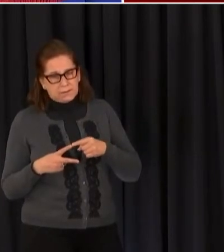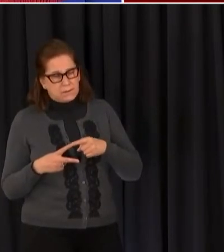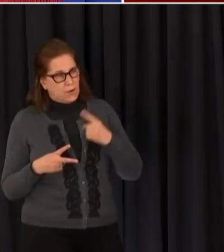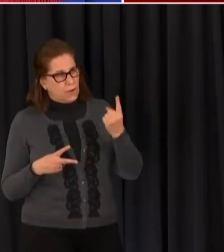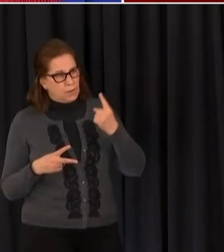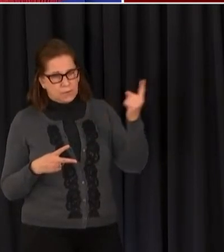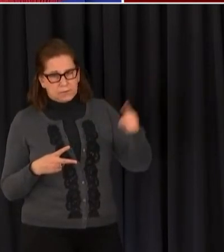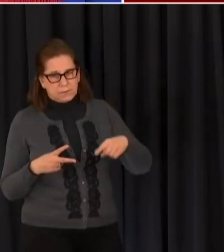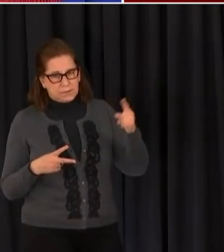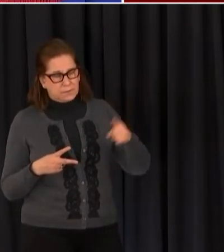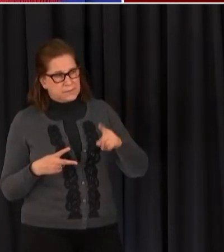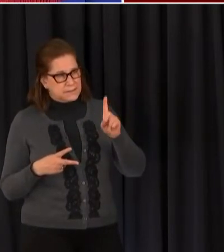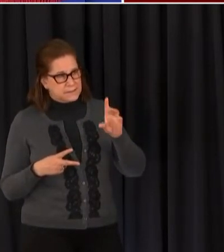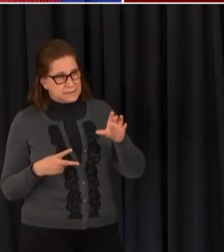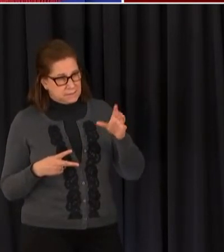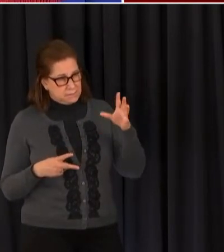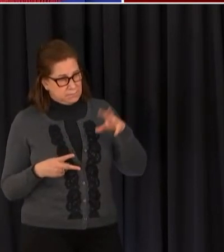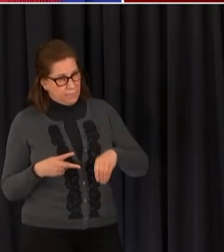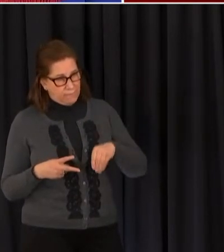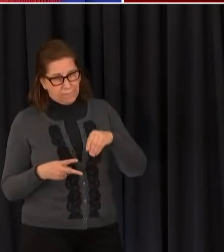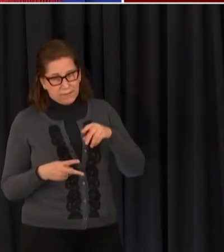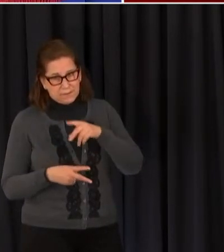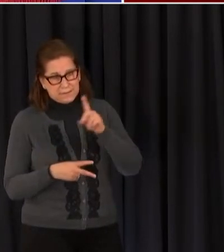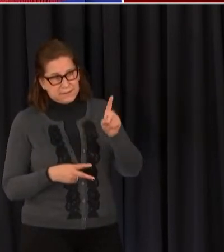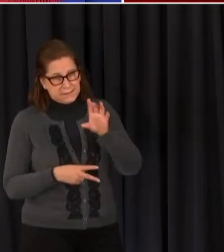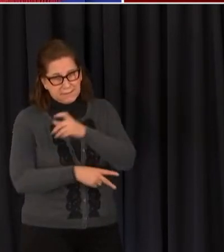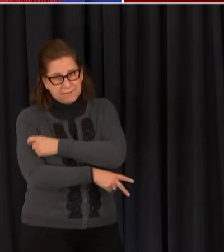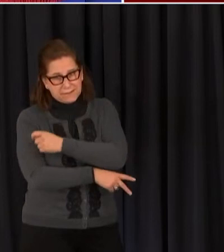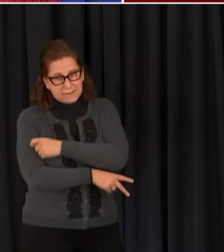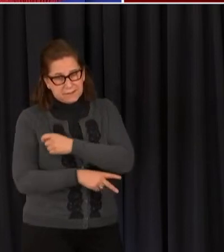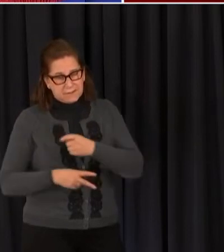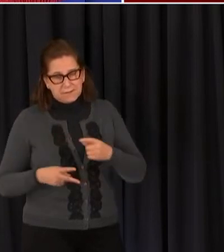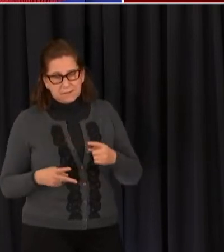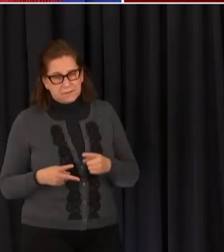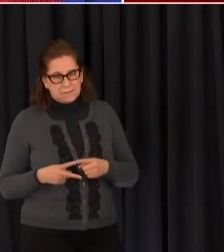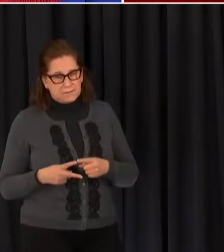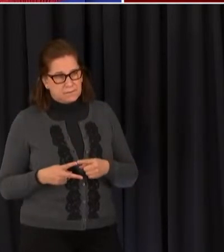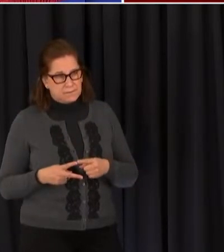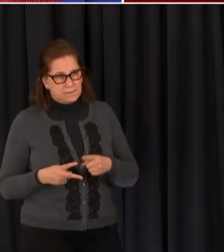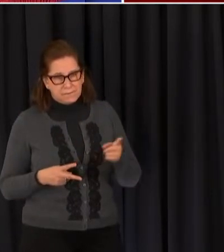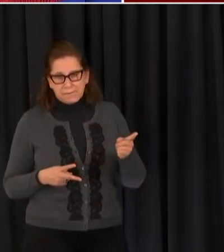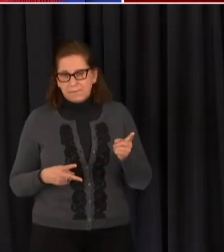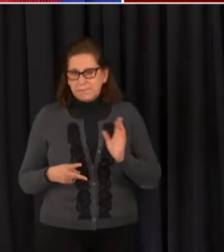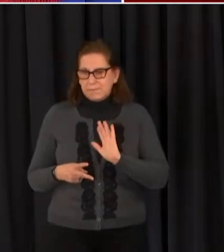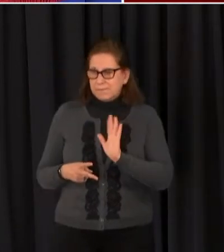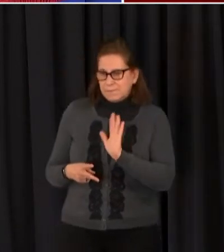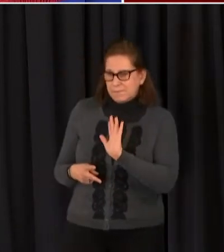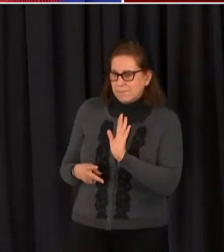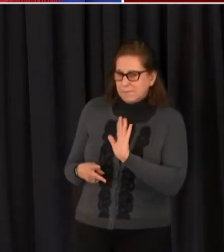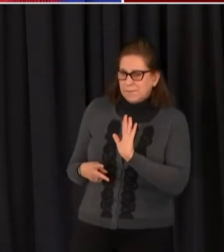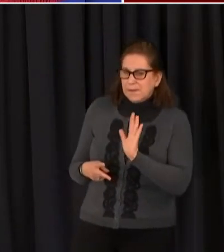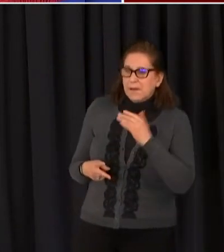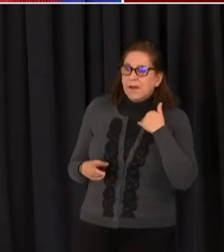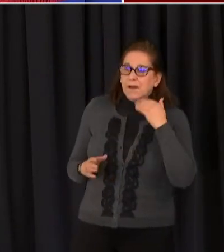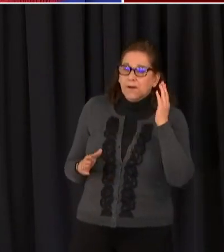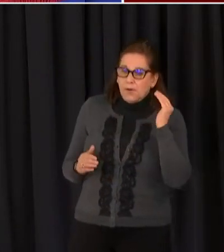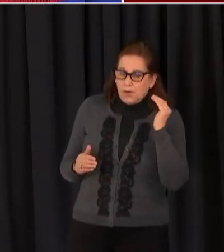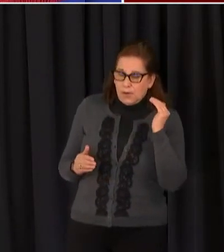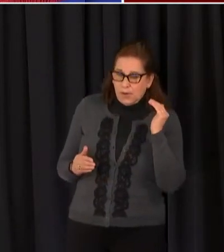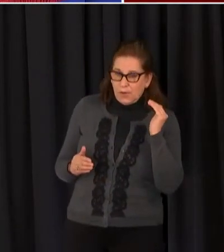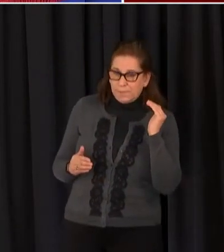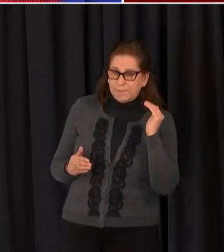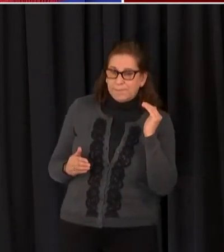the DC vaccination plan. They were, but you had held off. We were hopeful, and we thought it would be